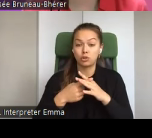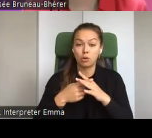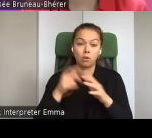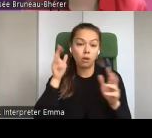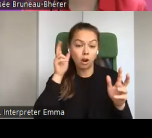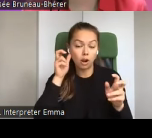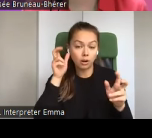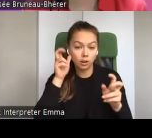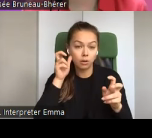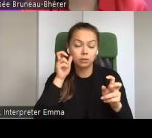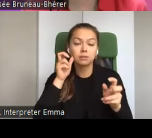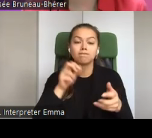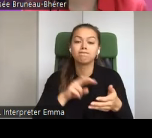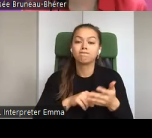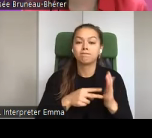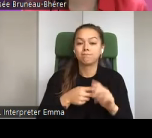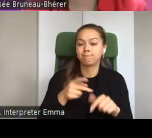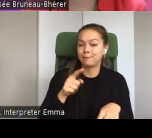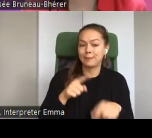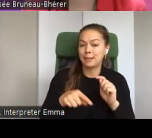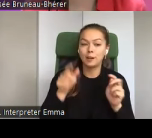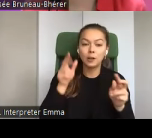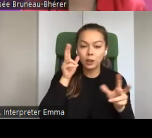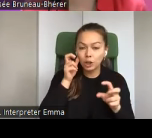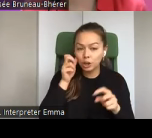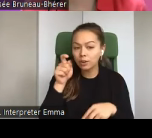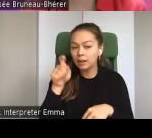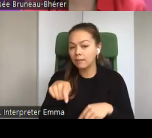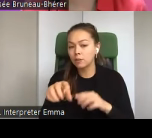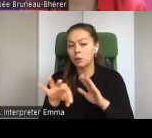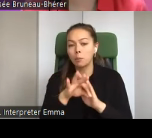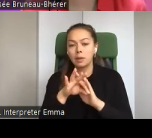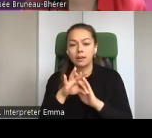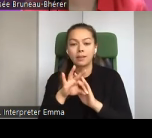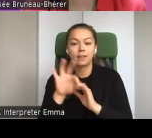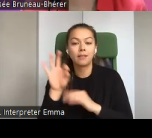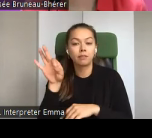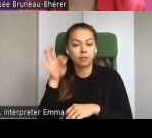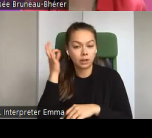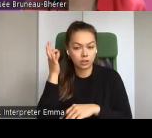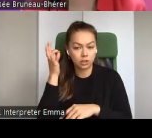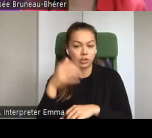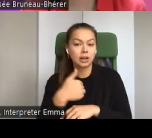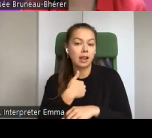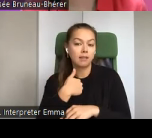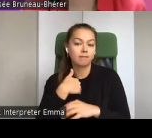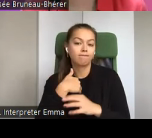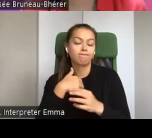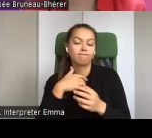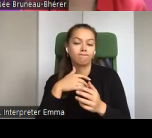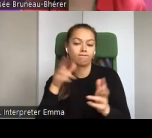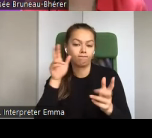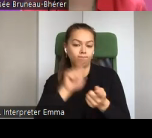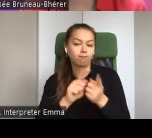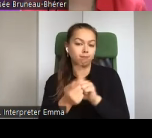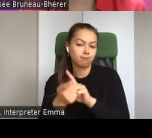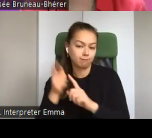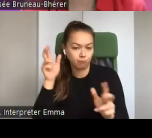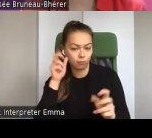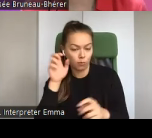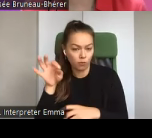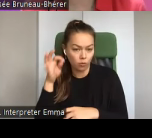you couldn't hear audio, but then you had to choose French, and at that point you got the audio. So I hope that if you